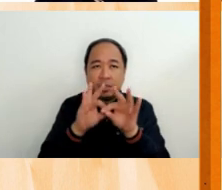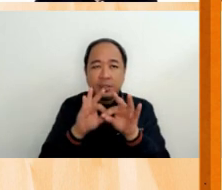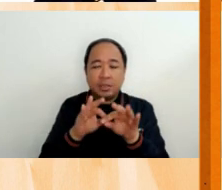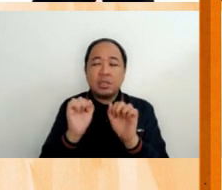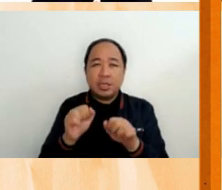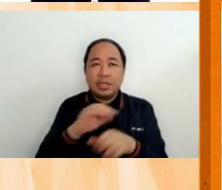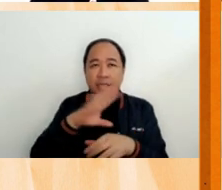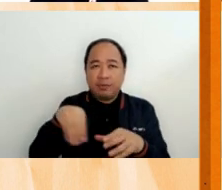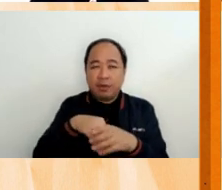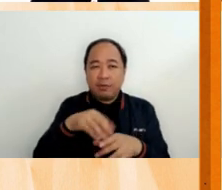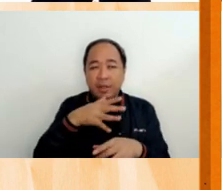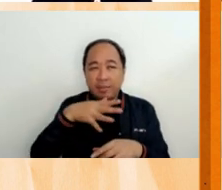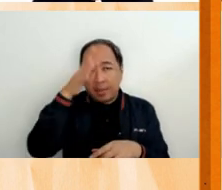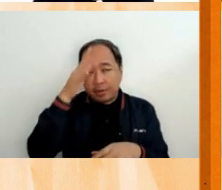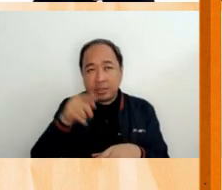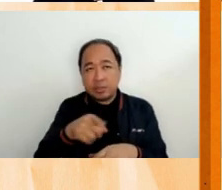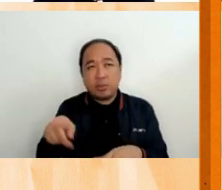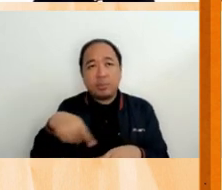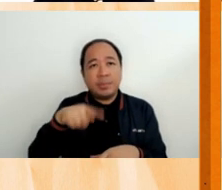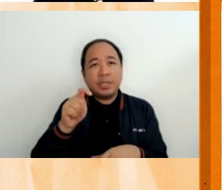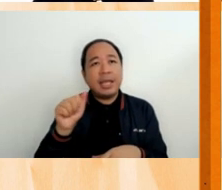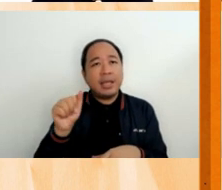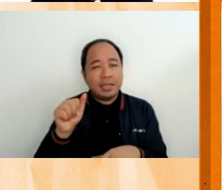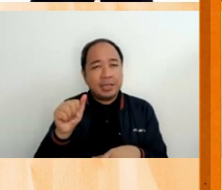health needs of our students.